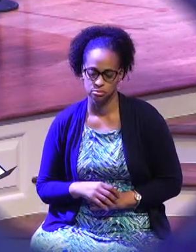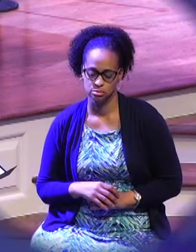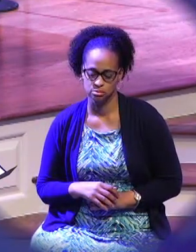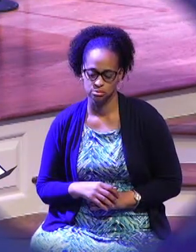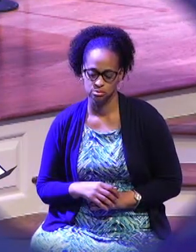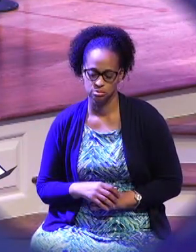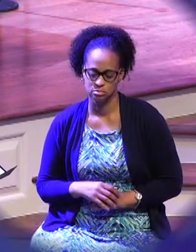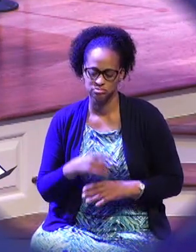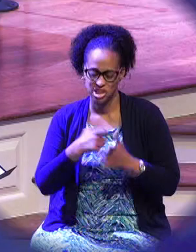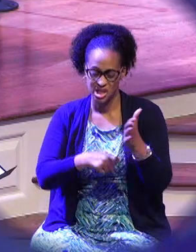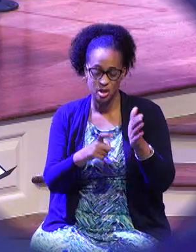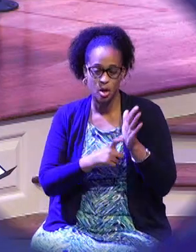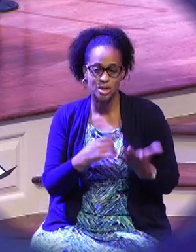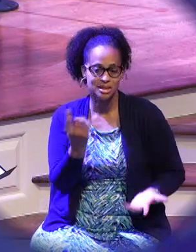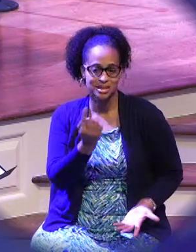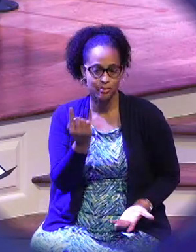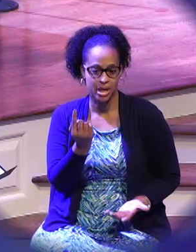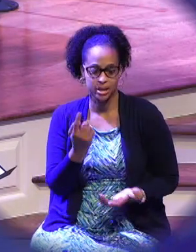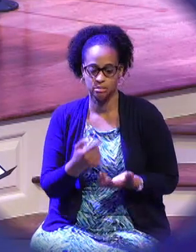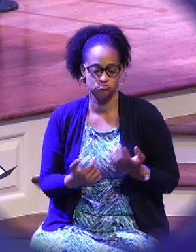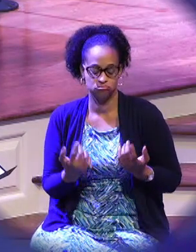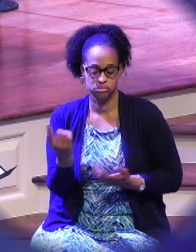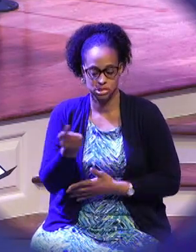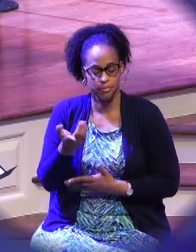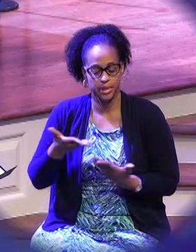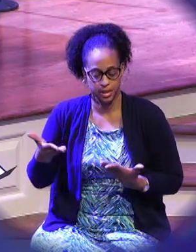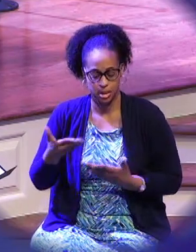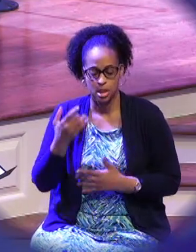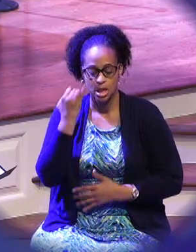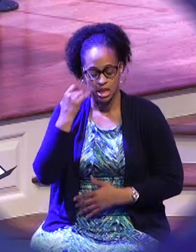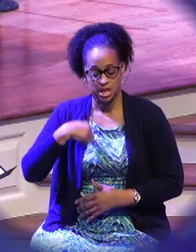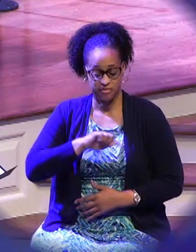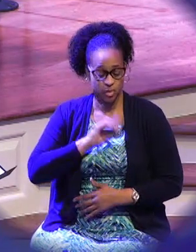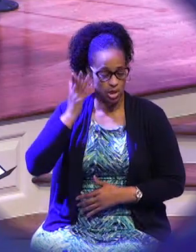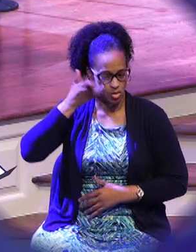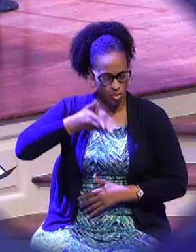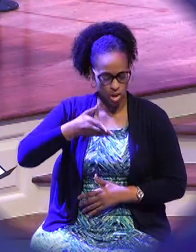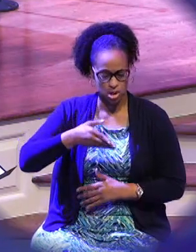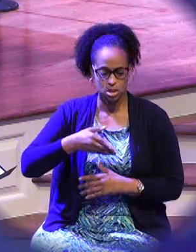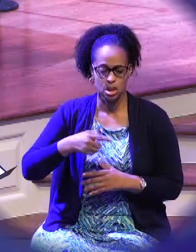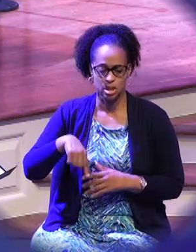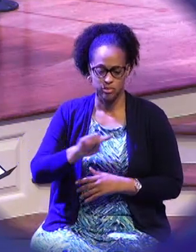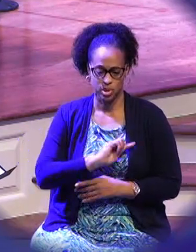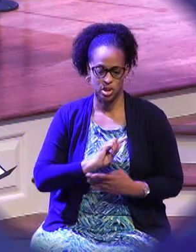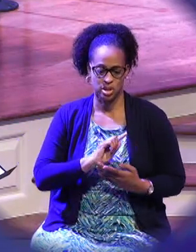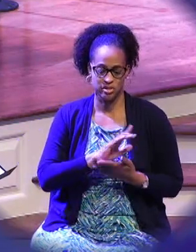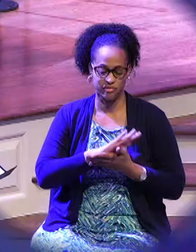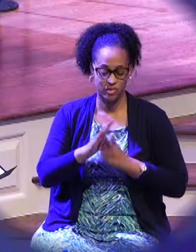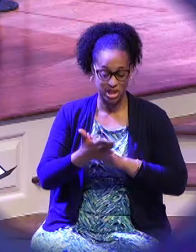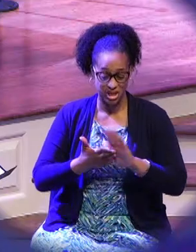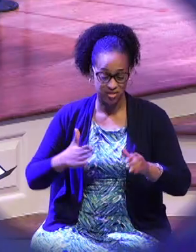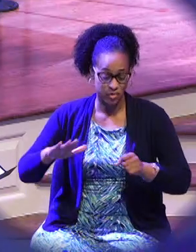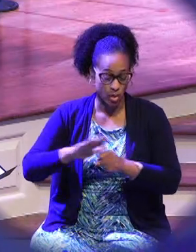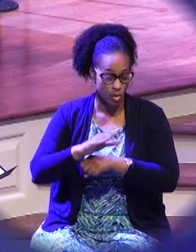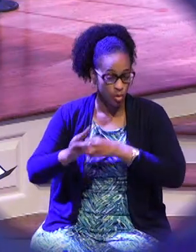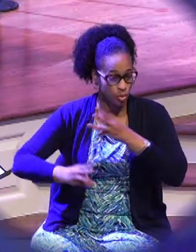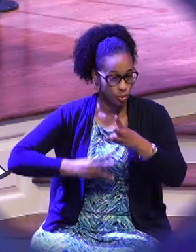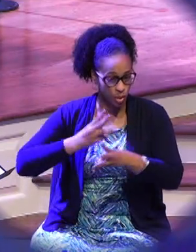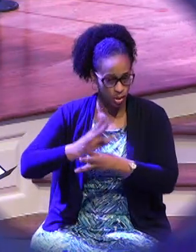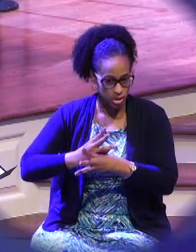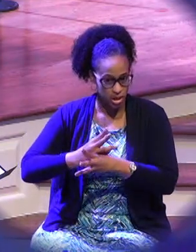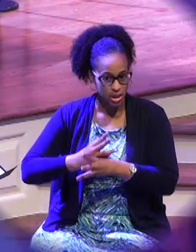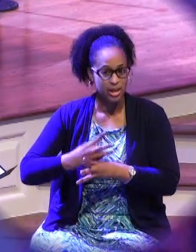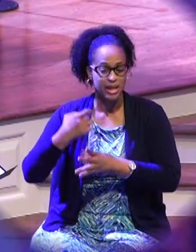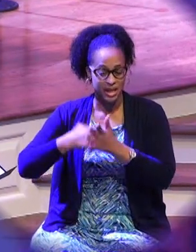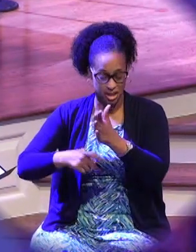it costs somebody something. And if we're going to forgive the whole world, it